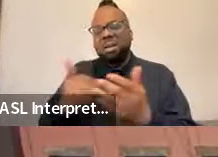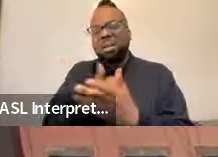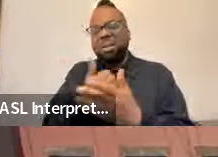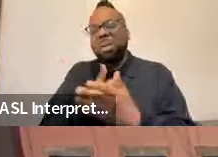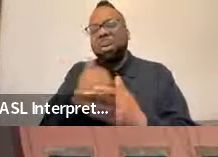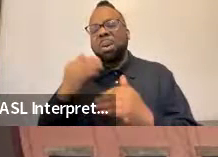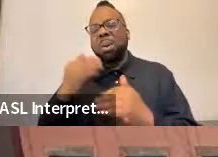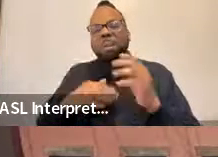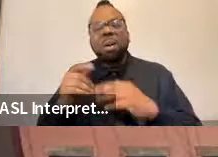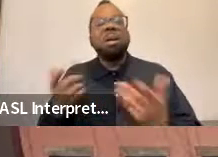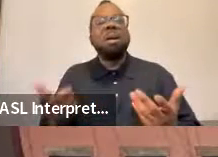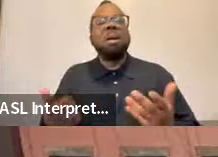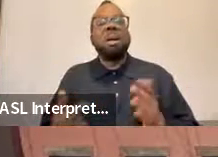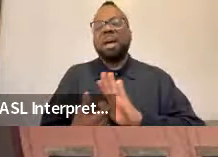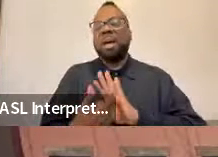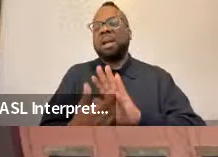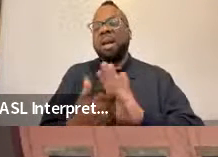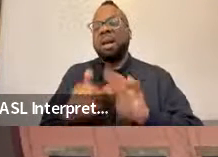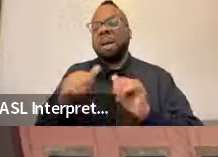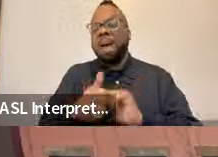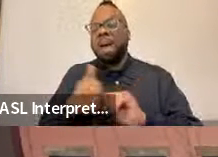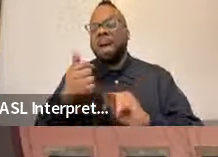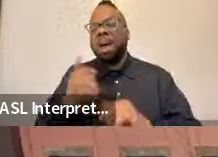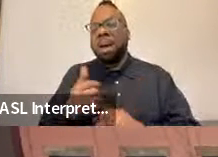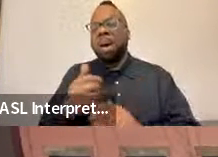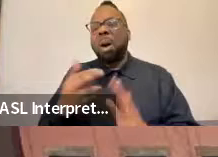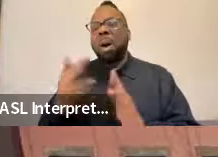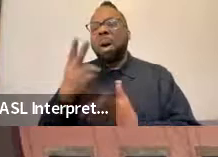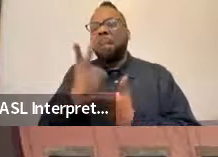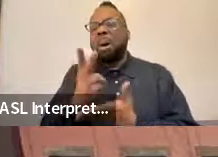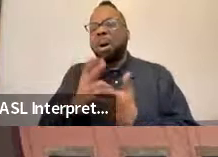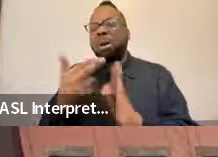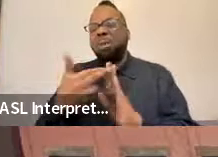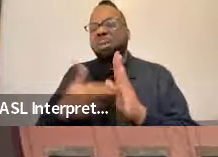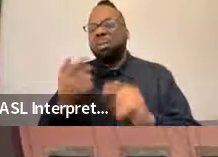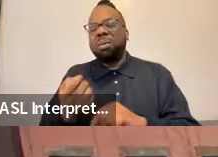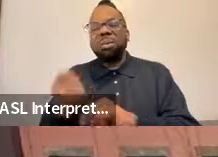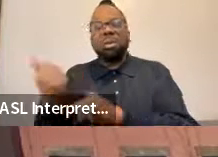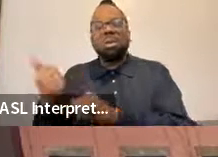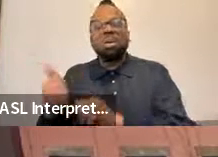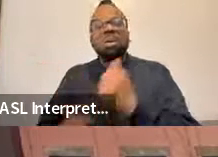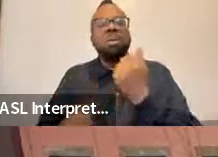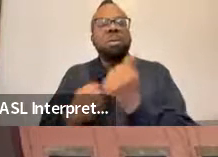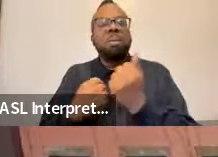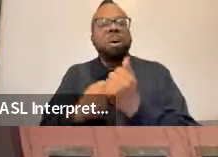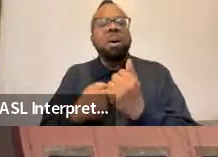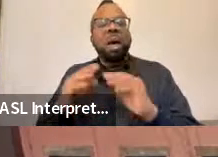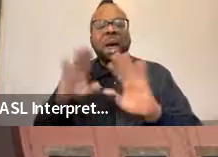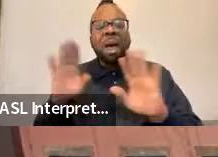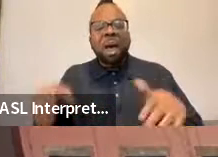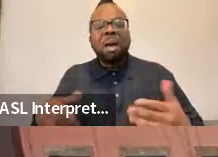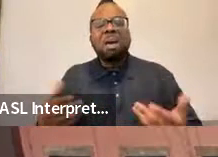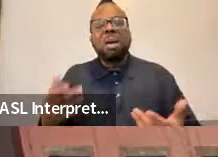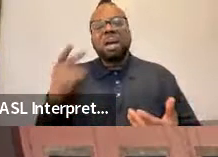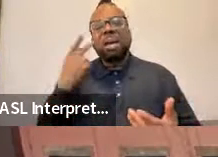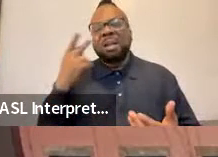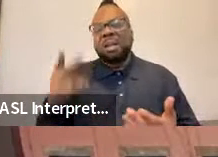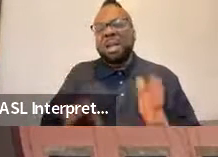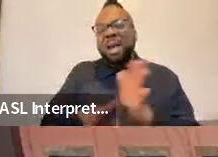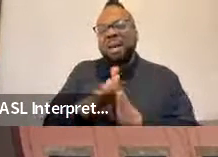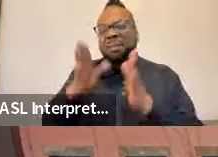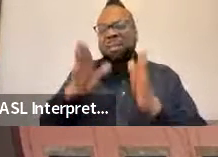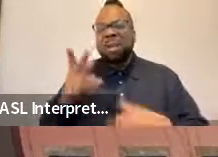And I'll walk through an example of how eliminating parking mandates can support housing growth. A developer sees an underutilized lot that's in a